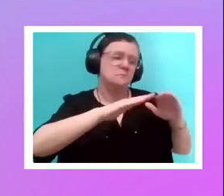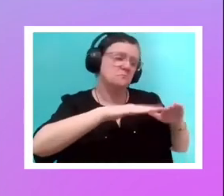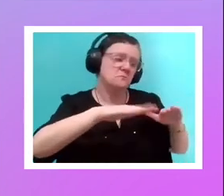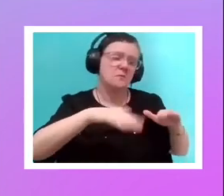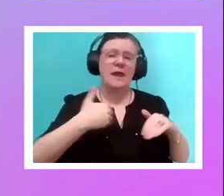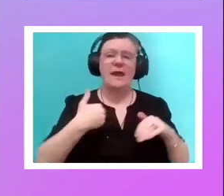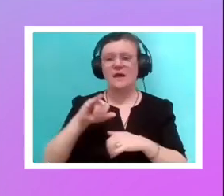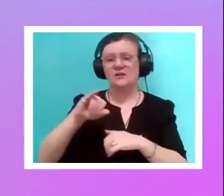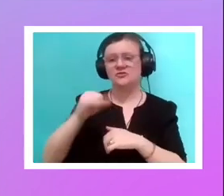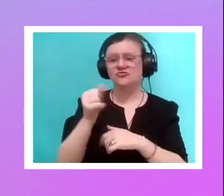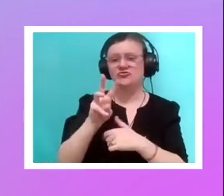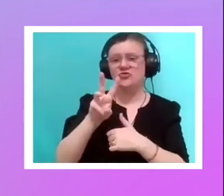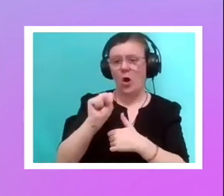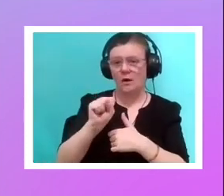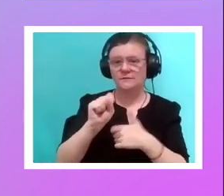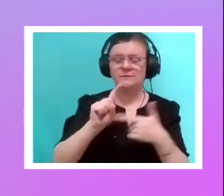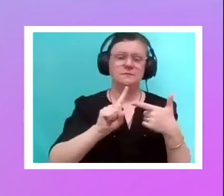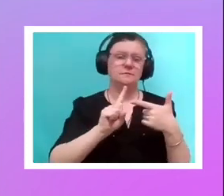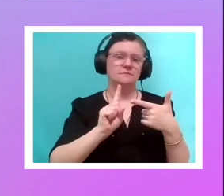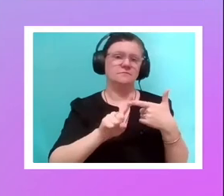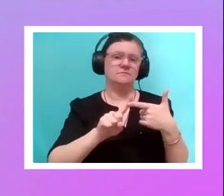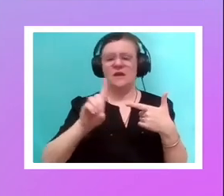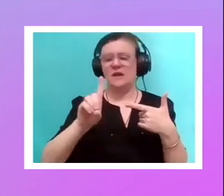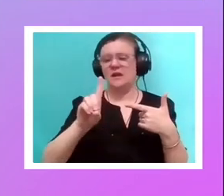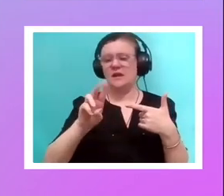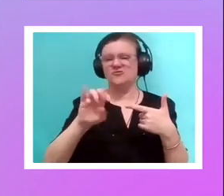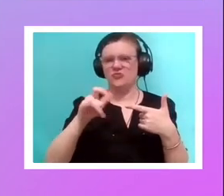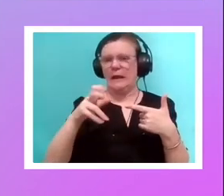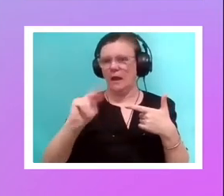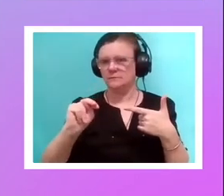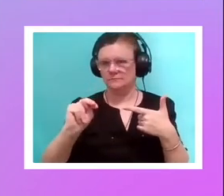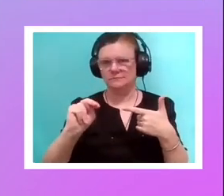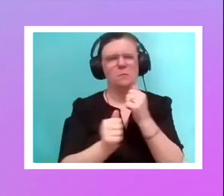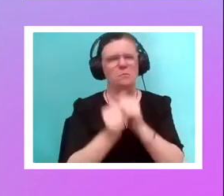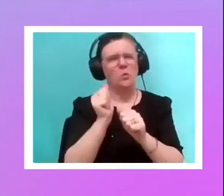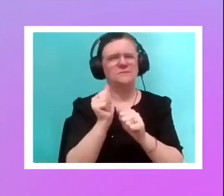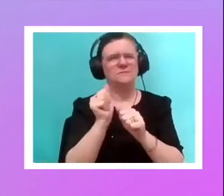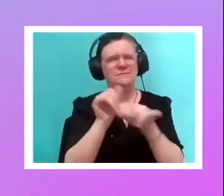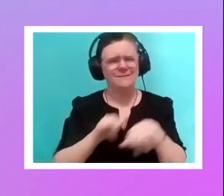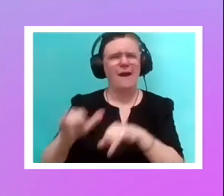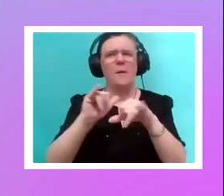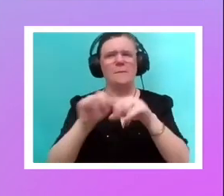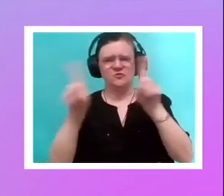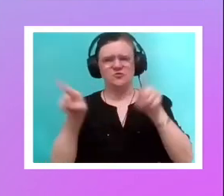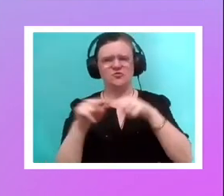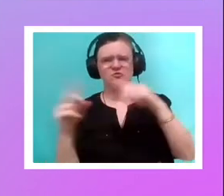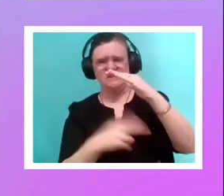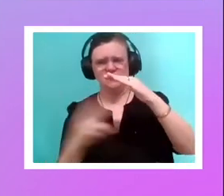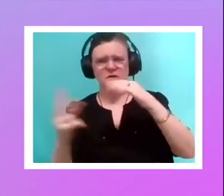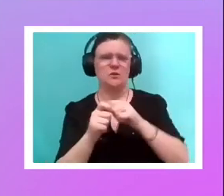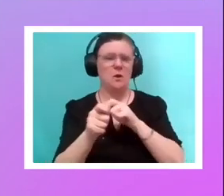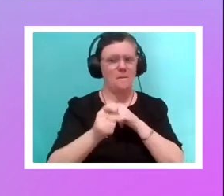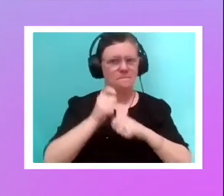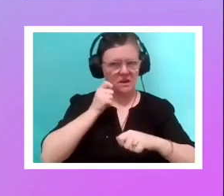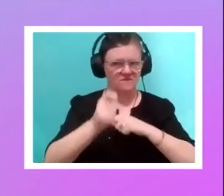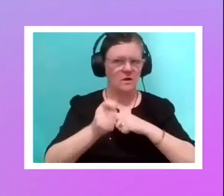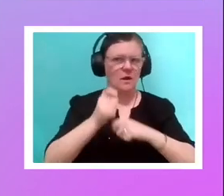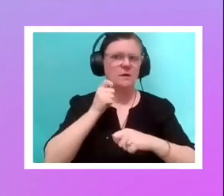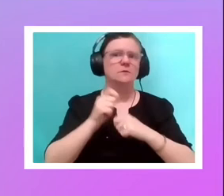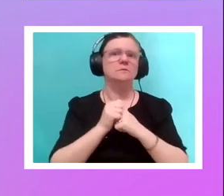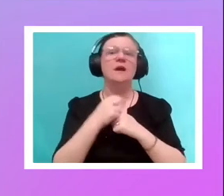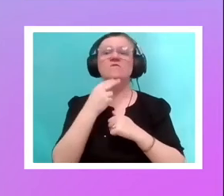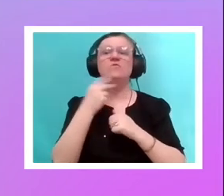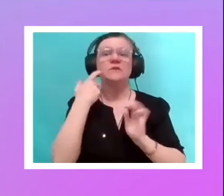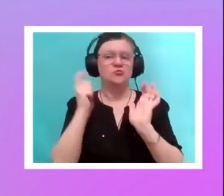JAWS, ZoomText, and Dragon, naturally speaking, which are the most commonly used screen reader, screen magnifier, and voice